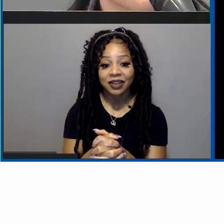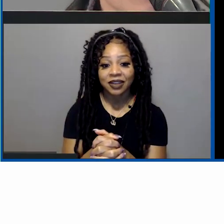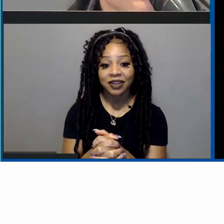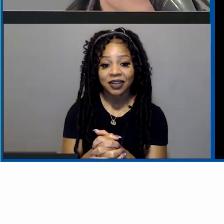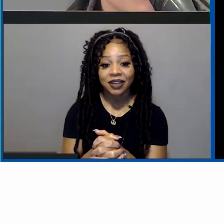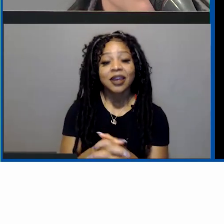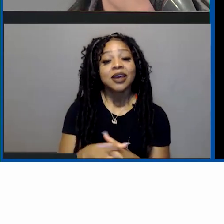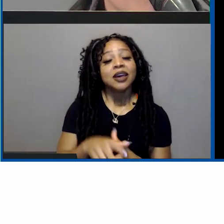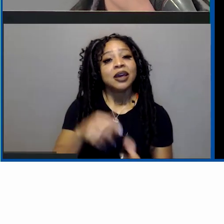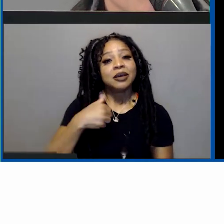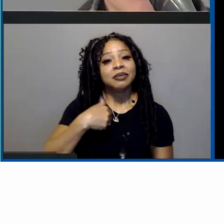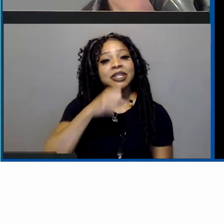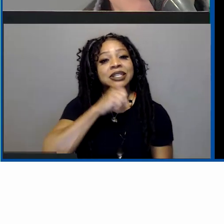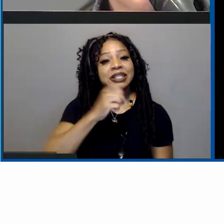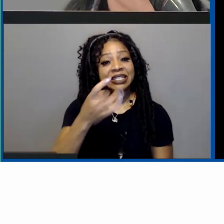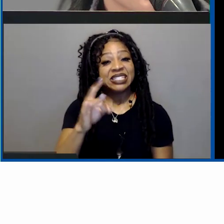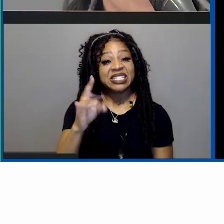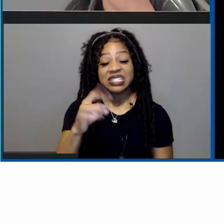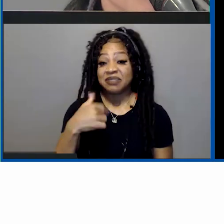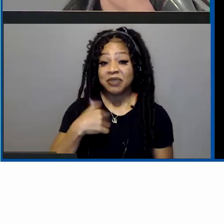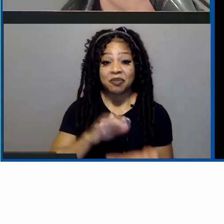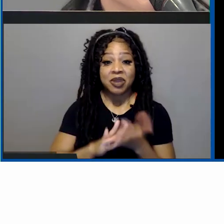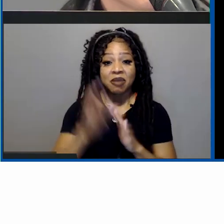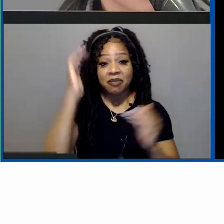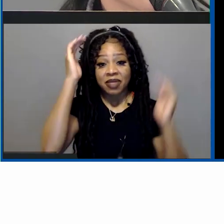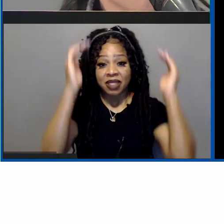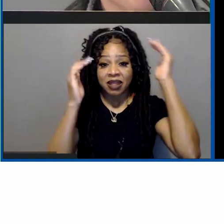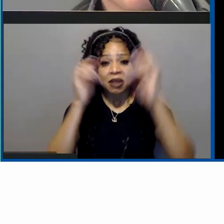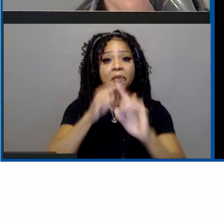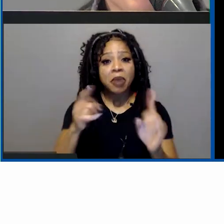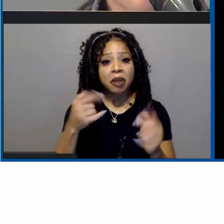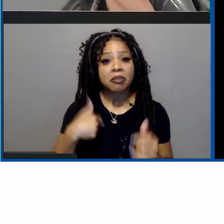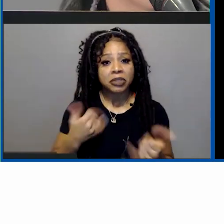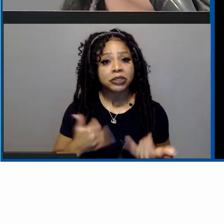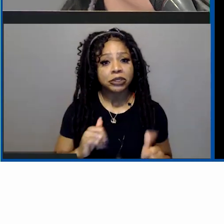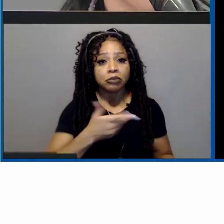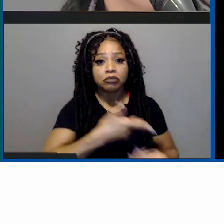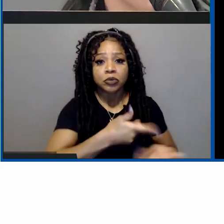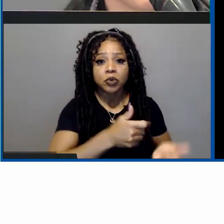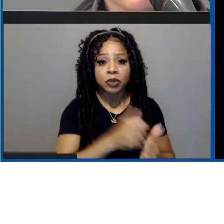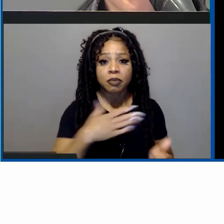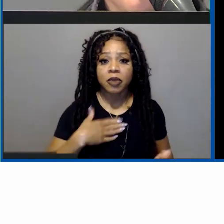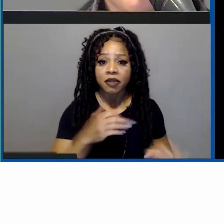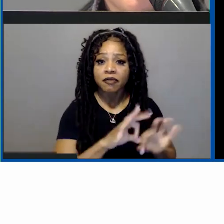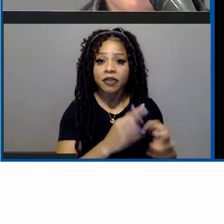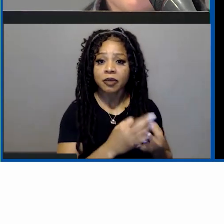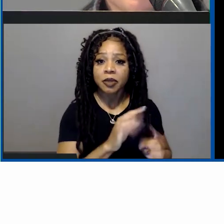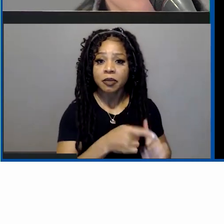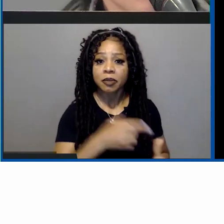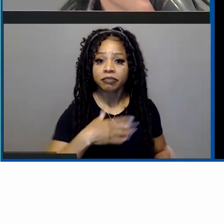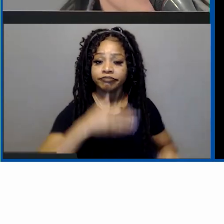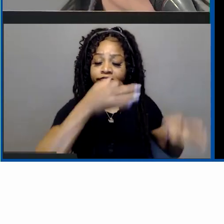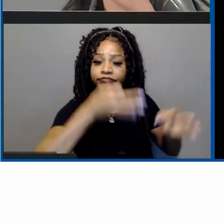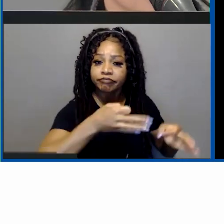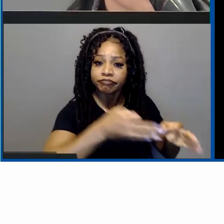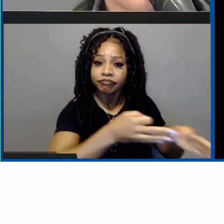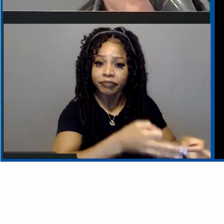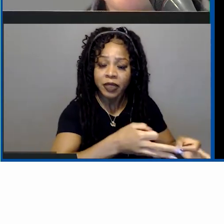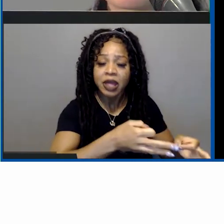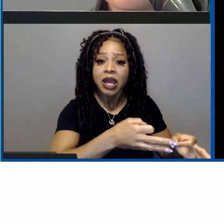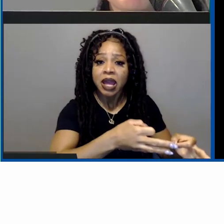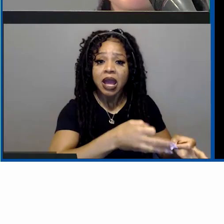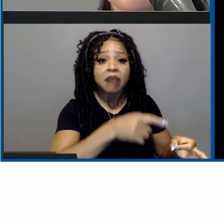when I turned 18, I effectively became an adult, but I still spoke to my family about my decisions. So it's not that they're